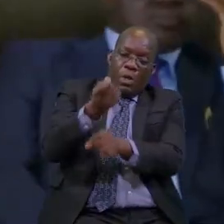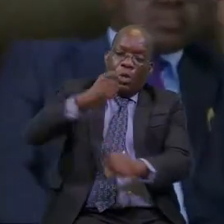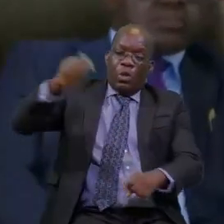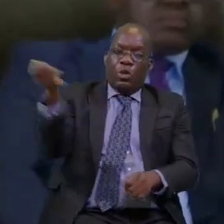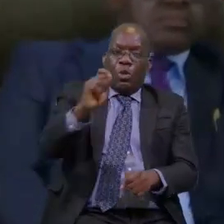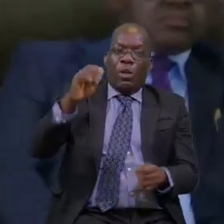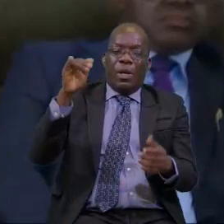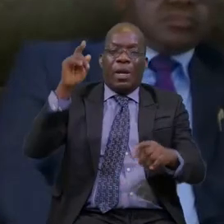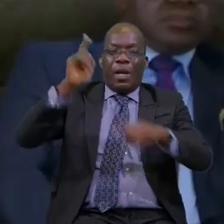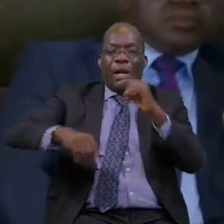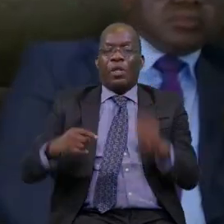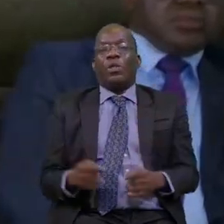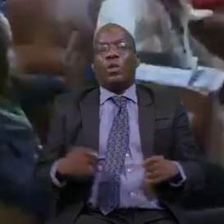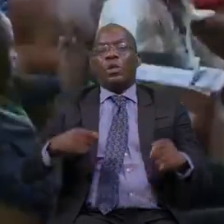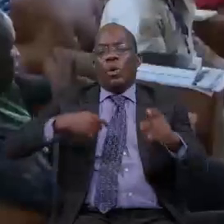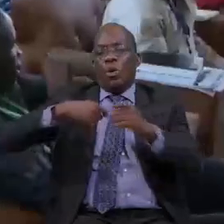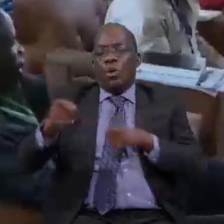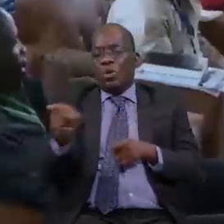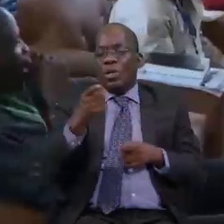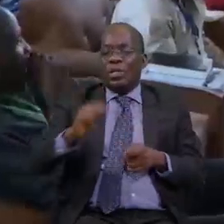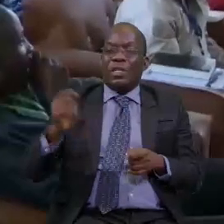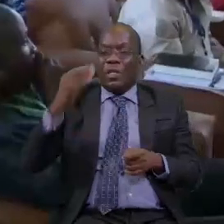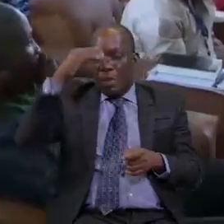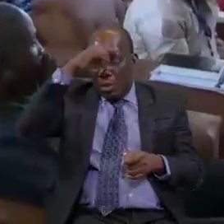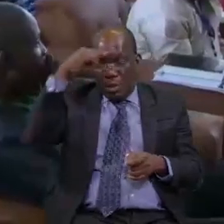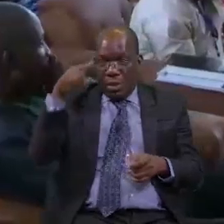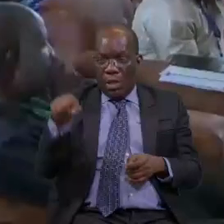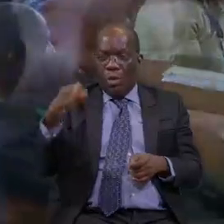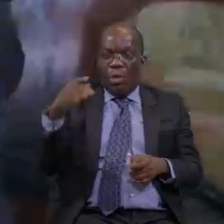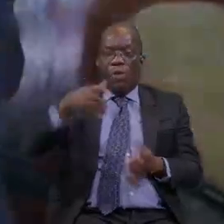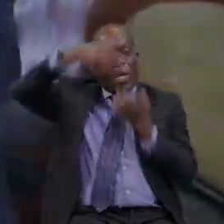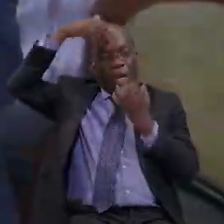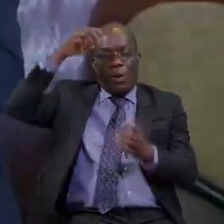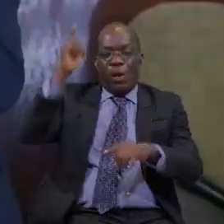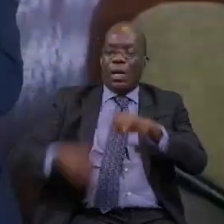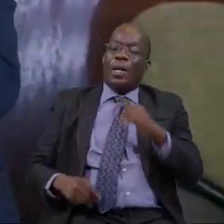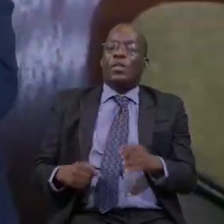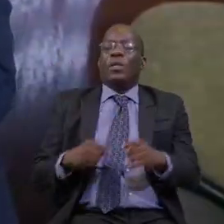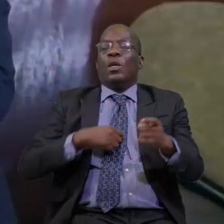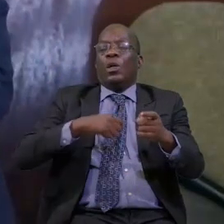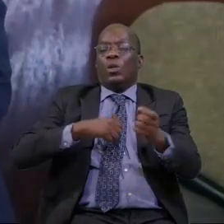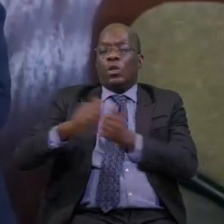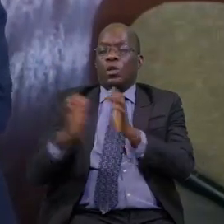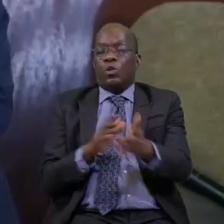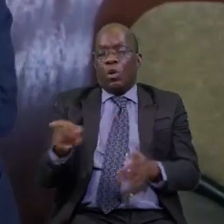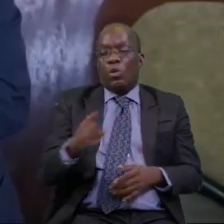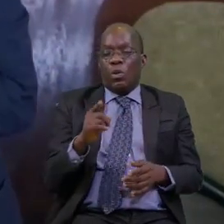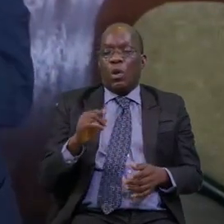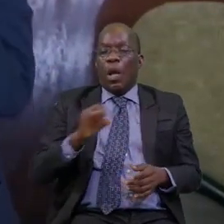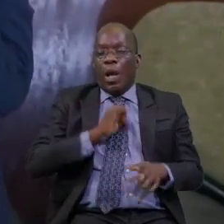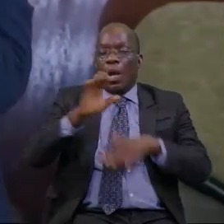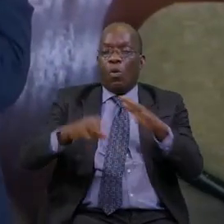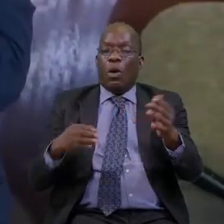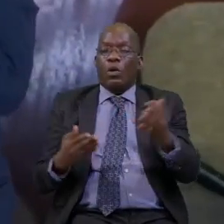lion cannot eat you up. It's just a picture. It's just a shadow. And though I walk through the valley of the shadow of